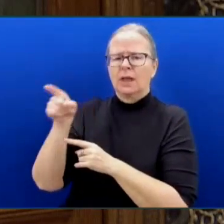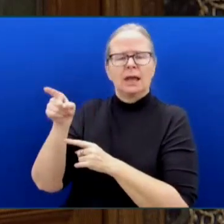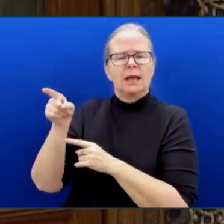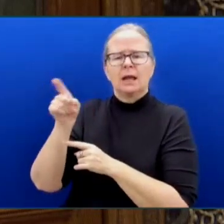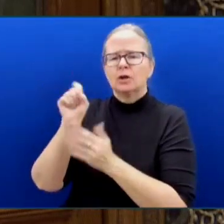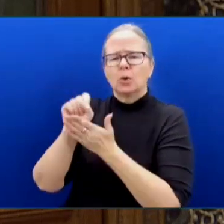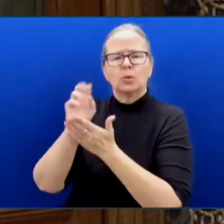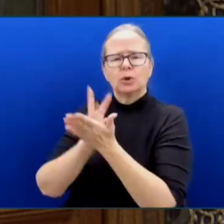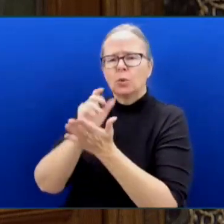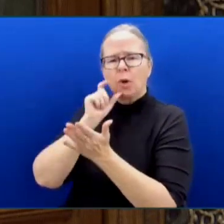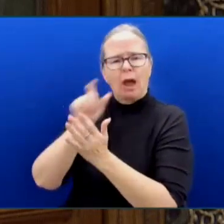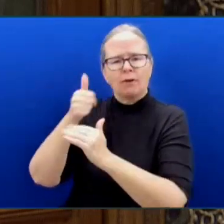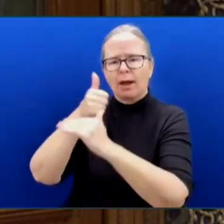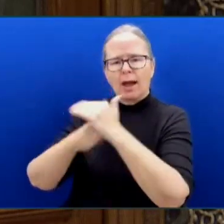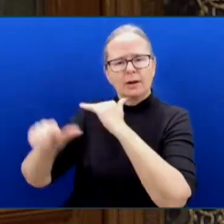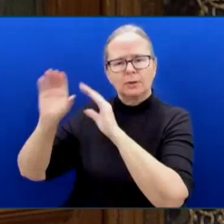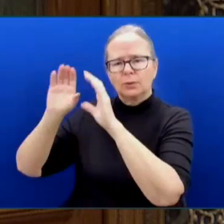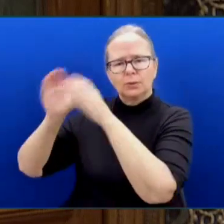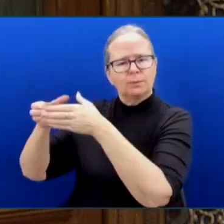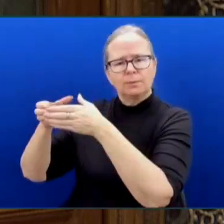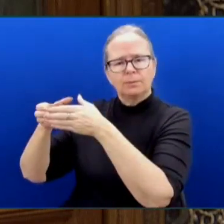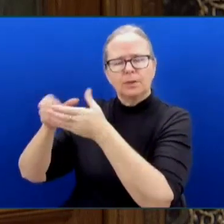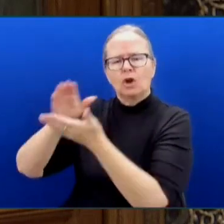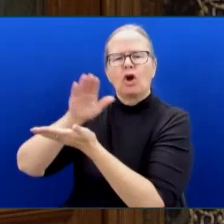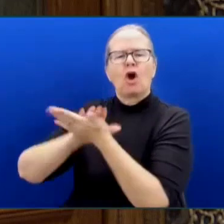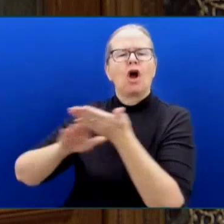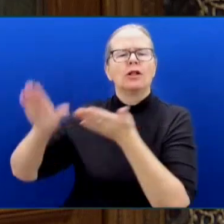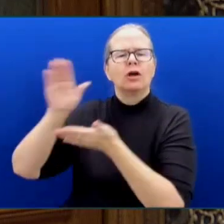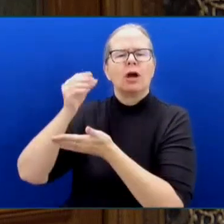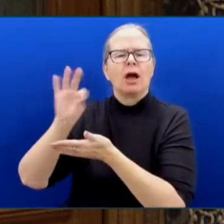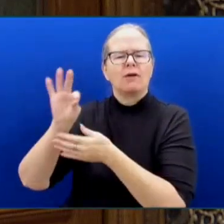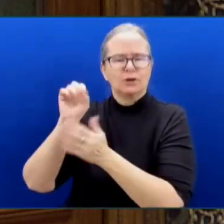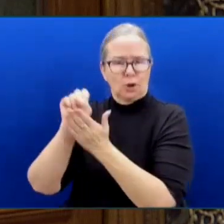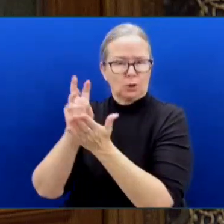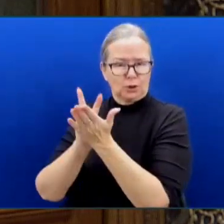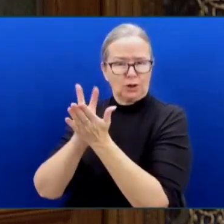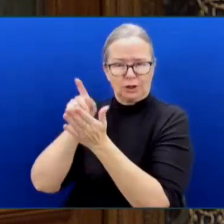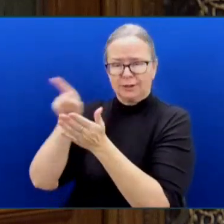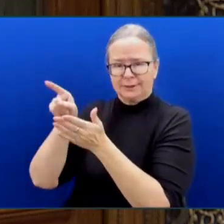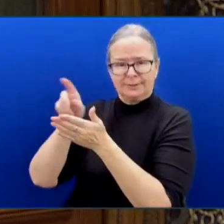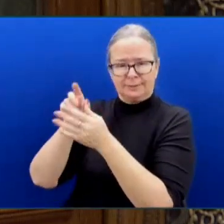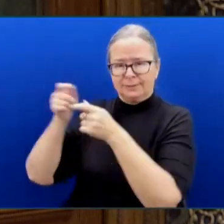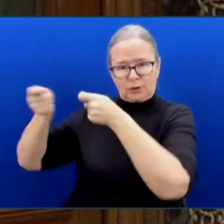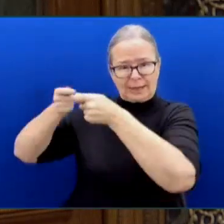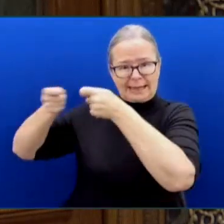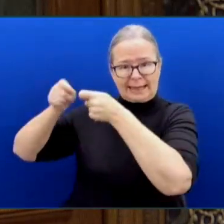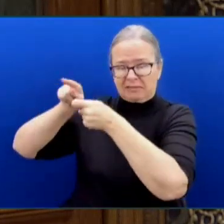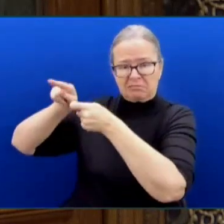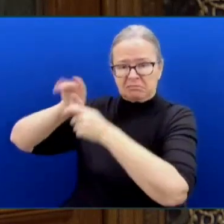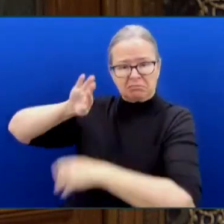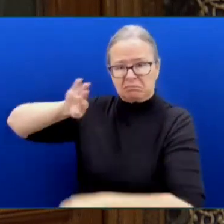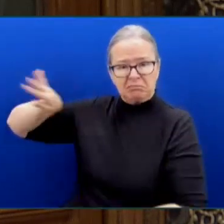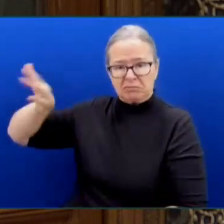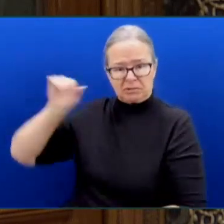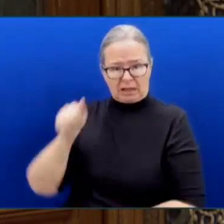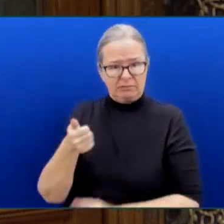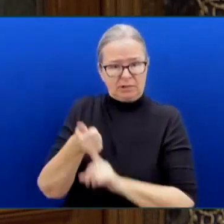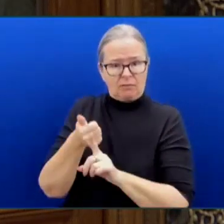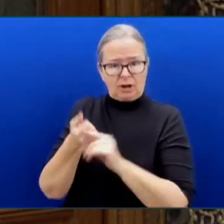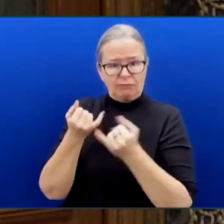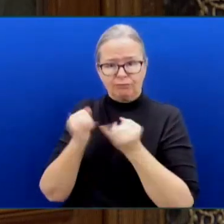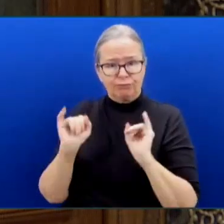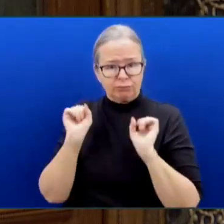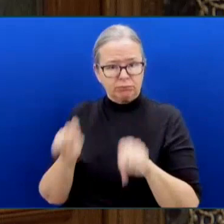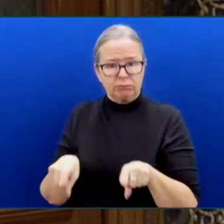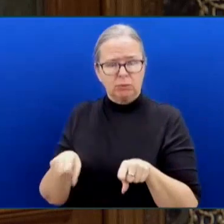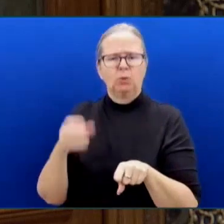families, protecting the social workers, Mr. Speaker. British Columbians have reason to be deeply concerned. The